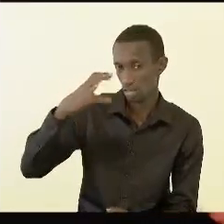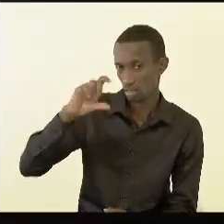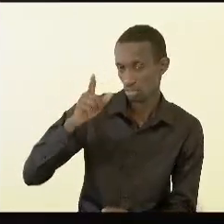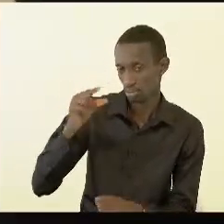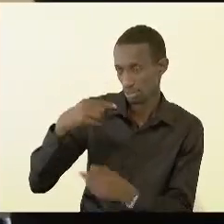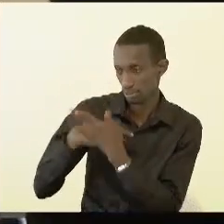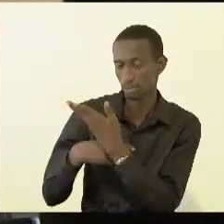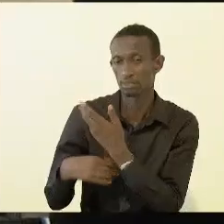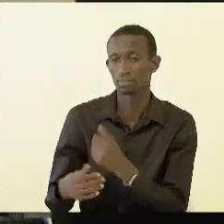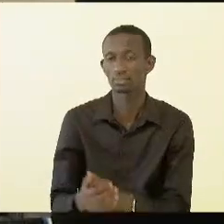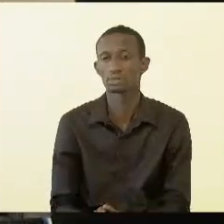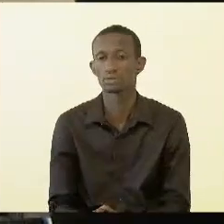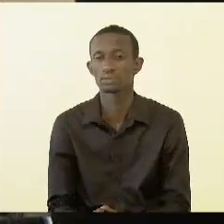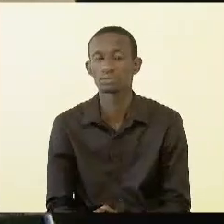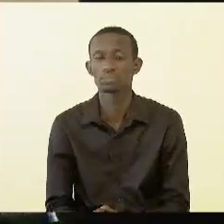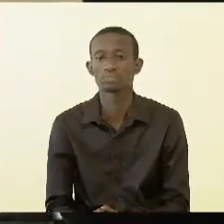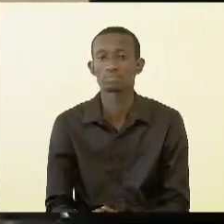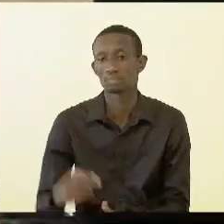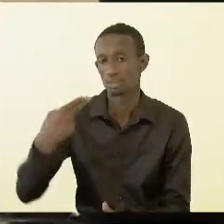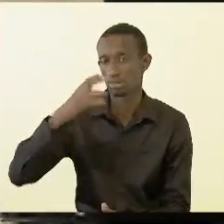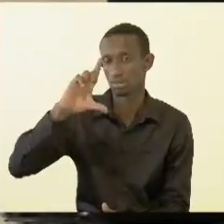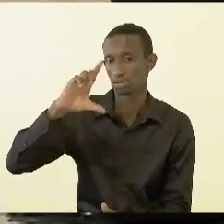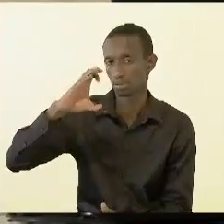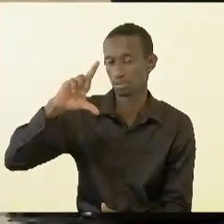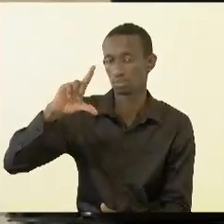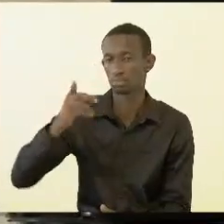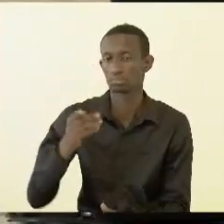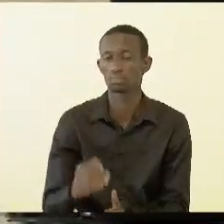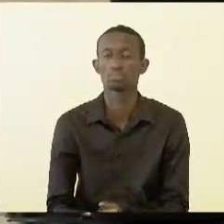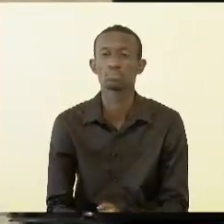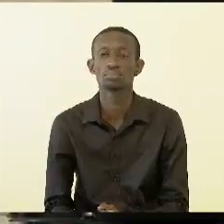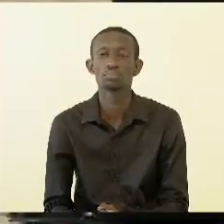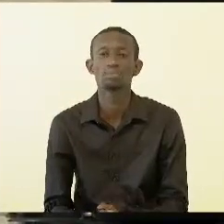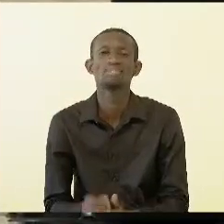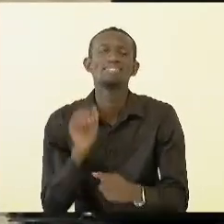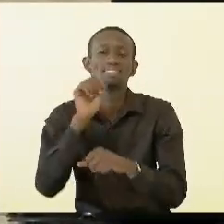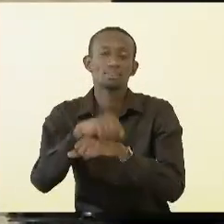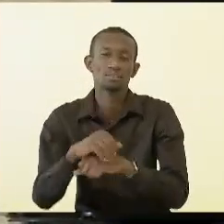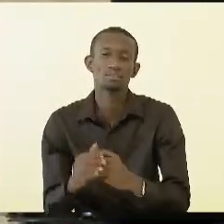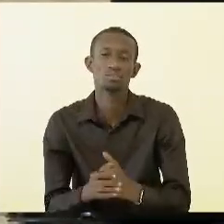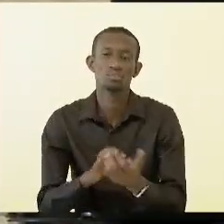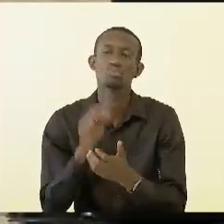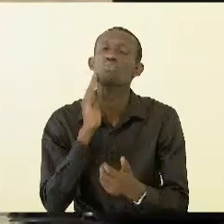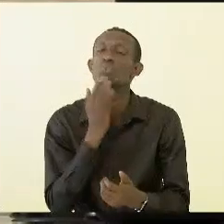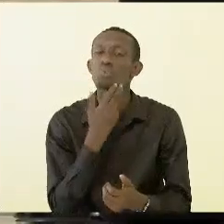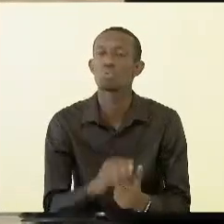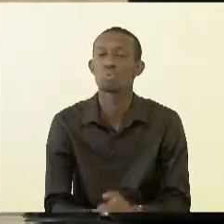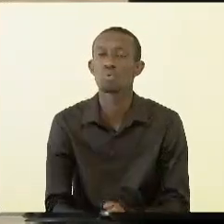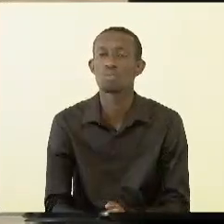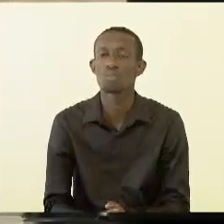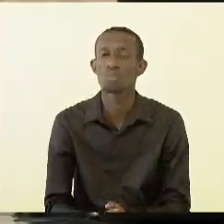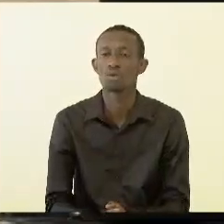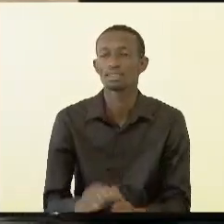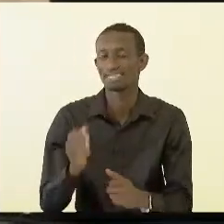gas, the hydrogen chloride gas is passed over water. That is why I was